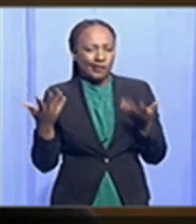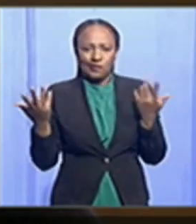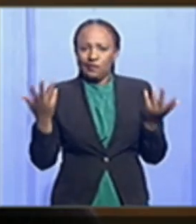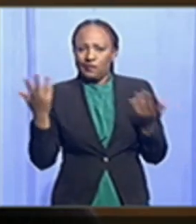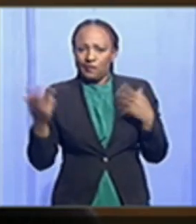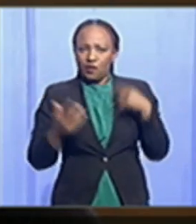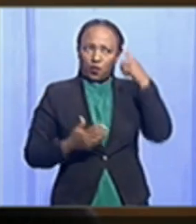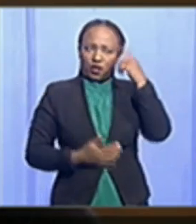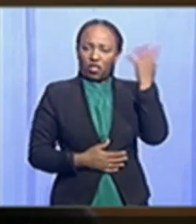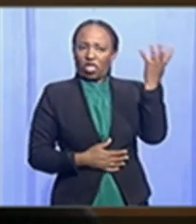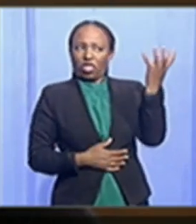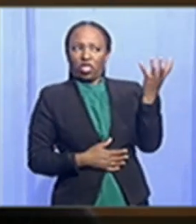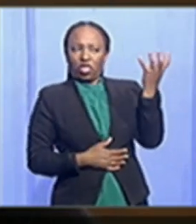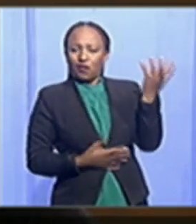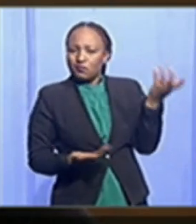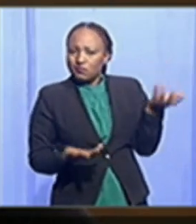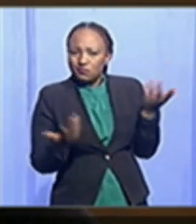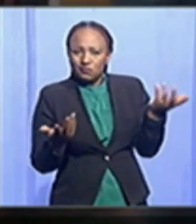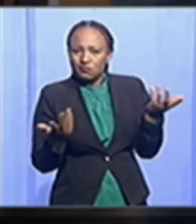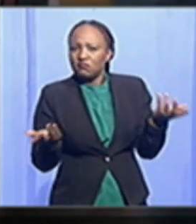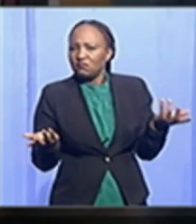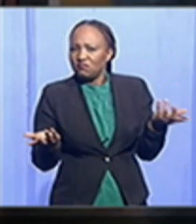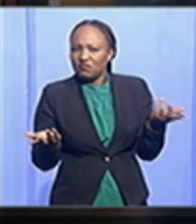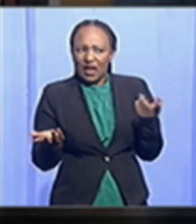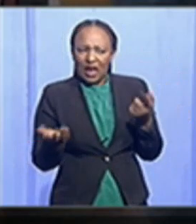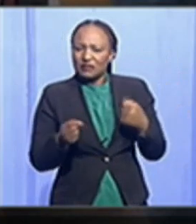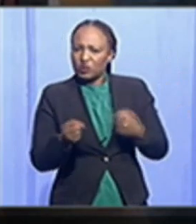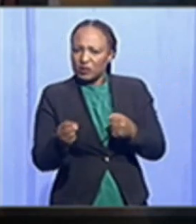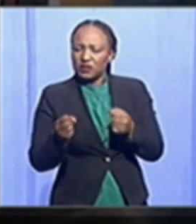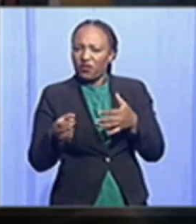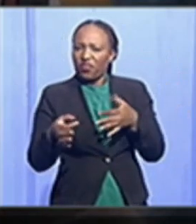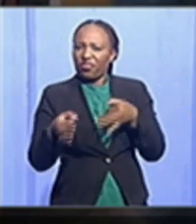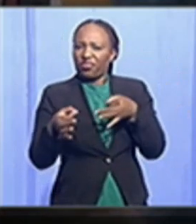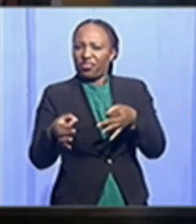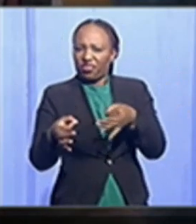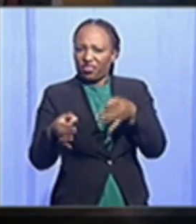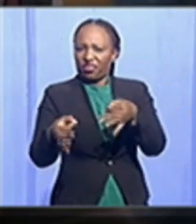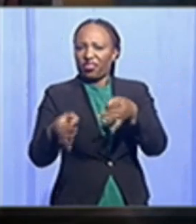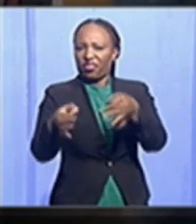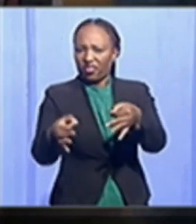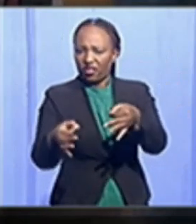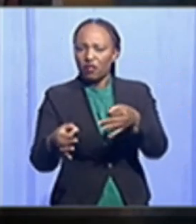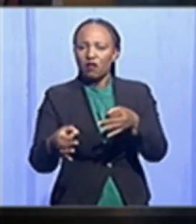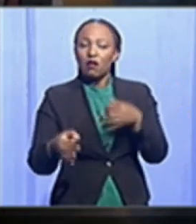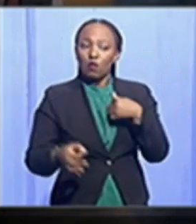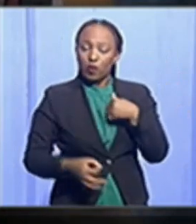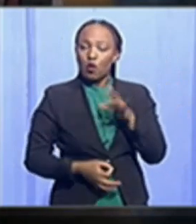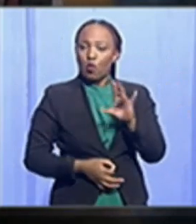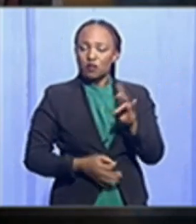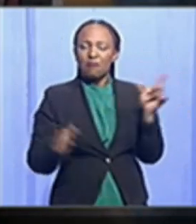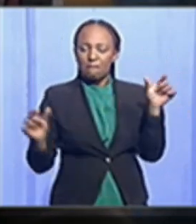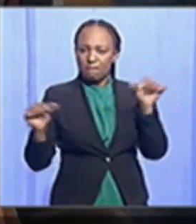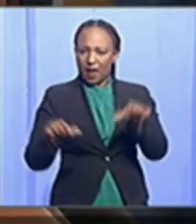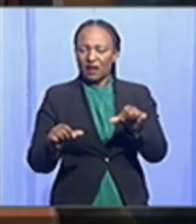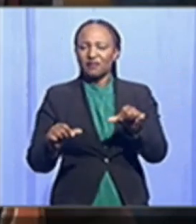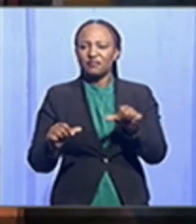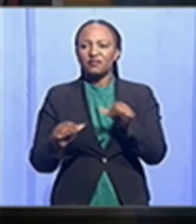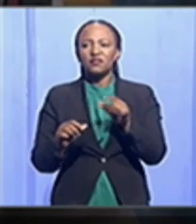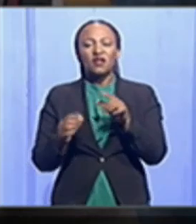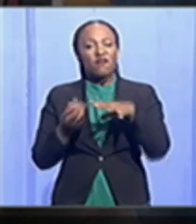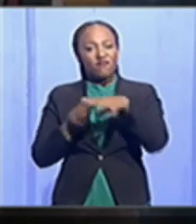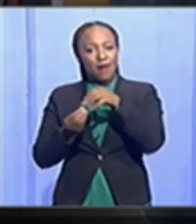I feel like he always does this. It's a delaying tactic. We will be back on Wednesday. This is a purpose that we have to fight for our family, for each and